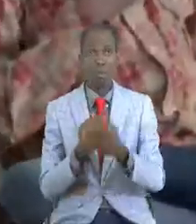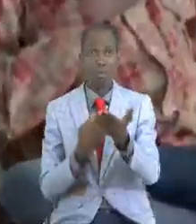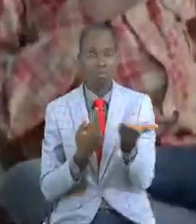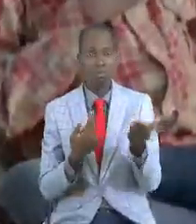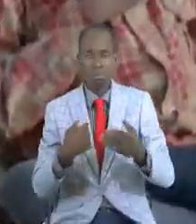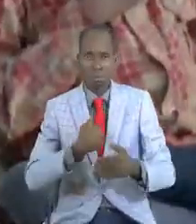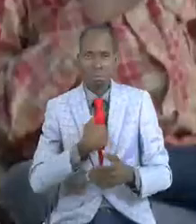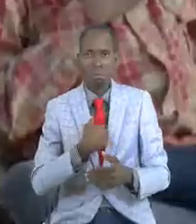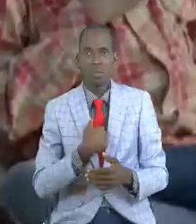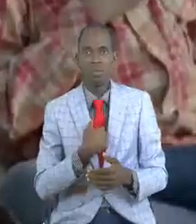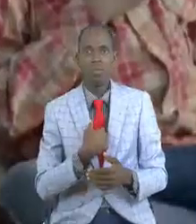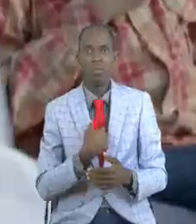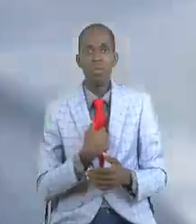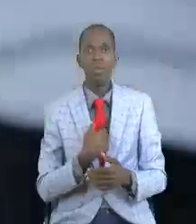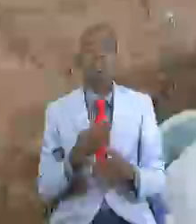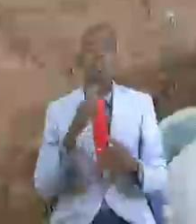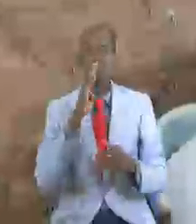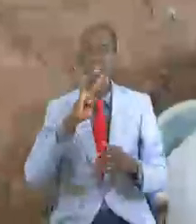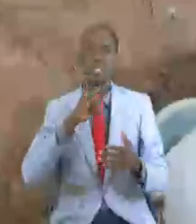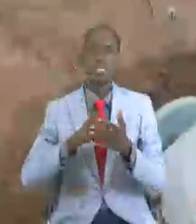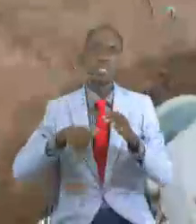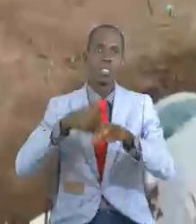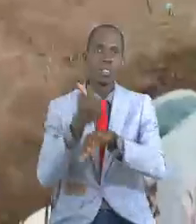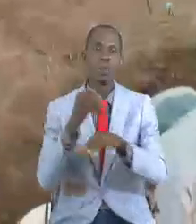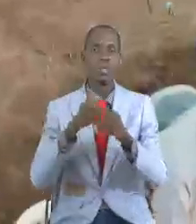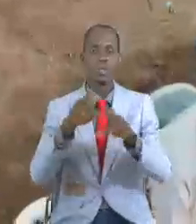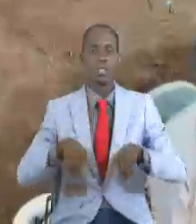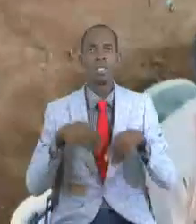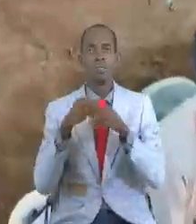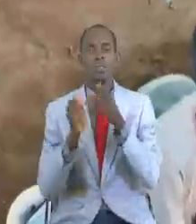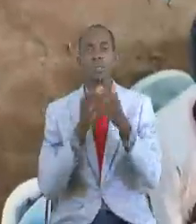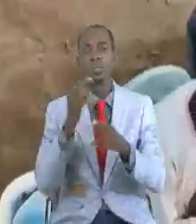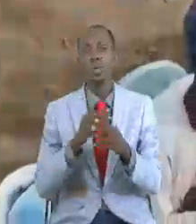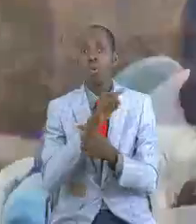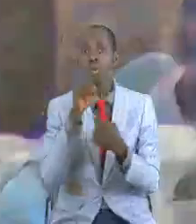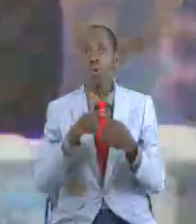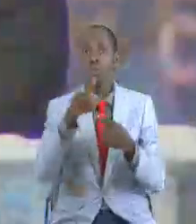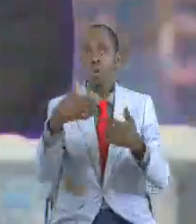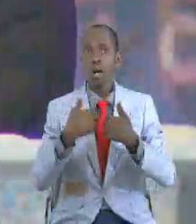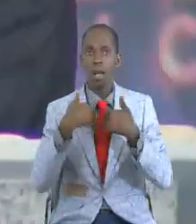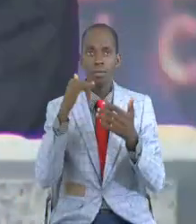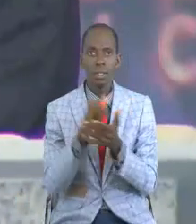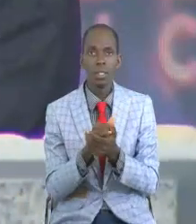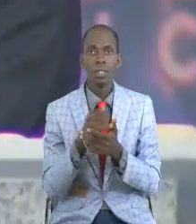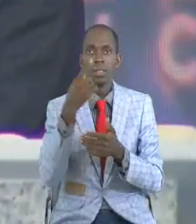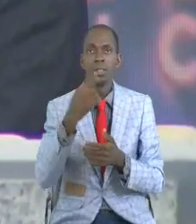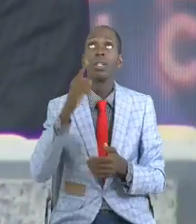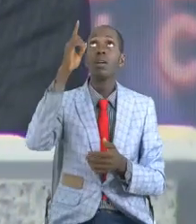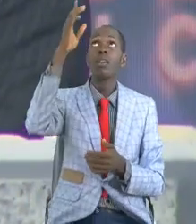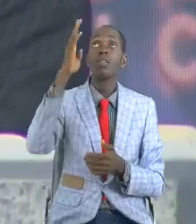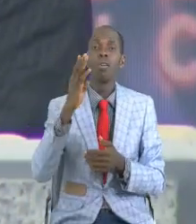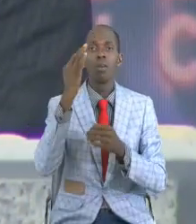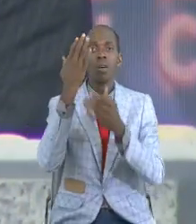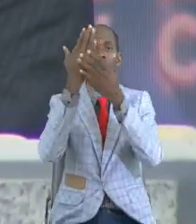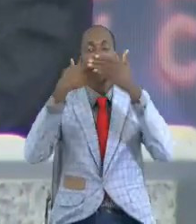it confirmed in your life in Jesus' name. You know, when you have that, the God of heaven, the Ancient